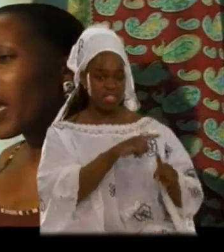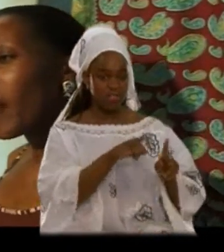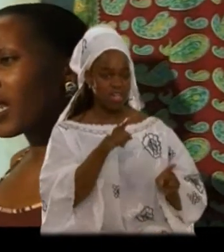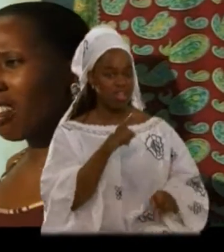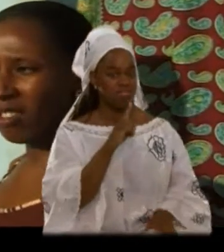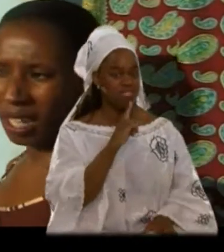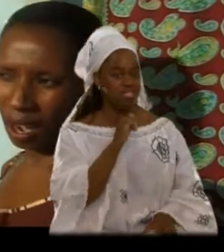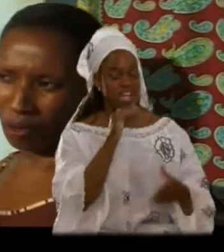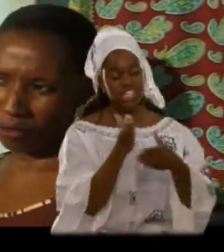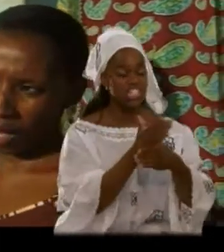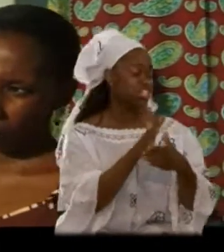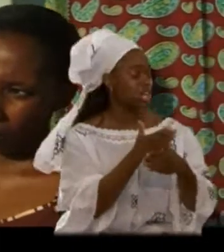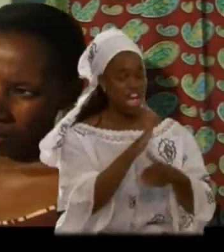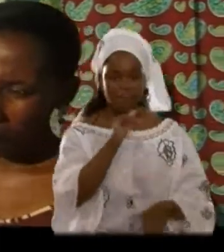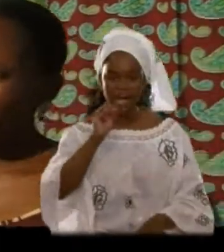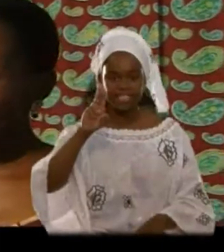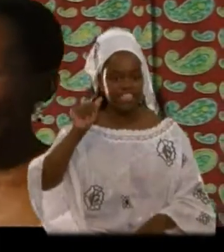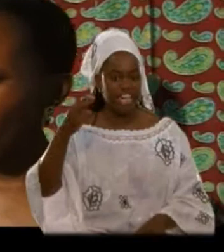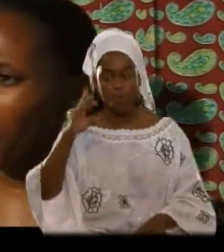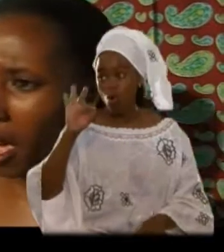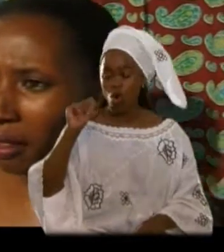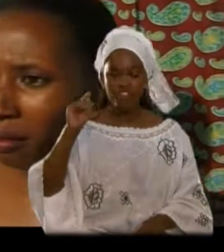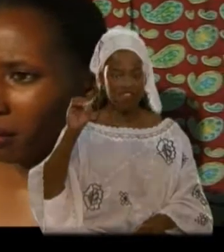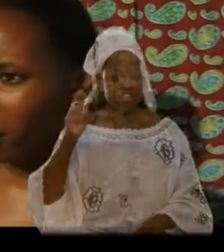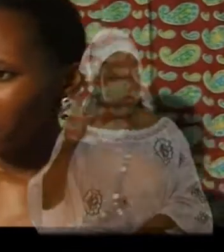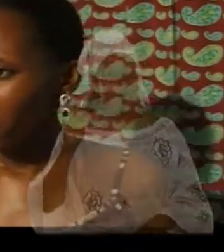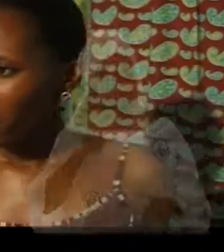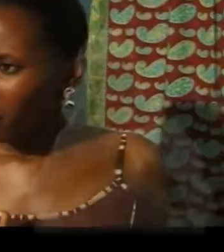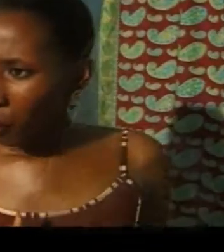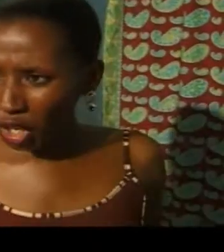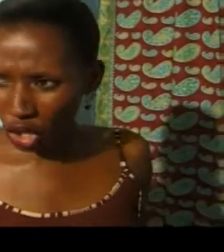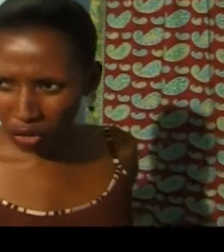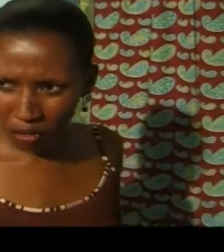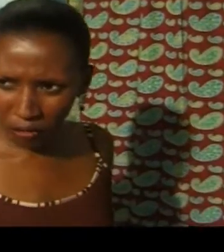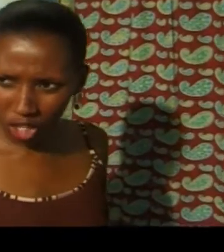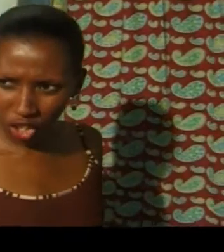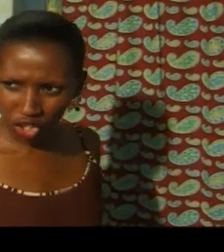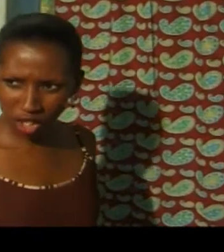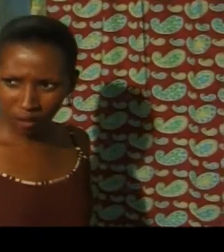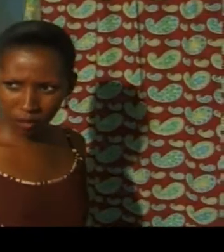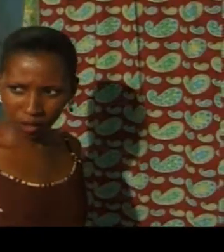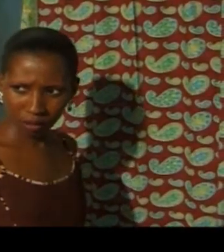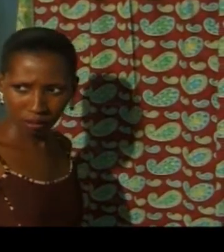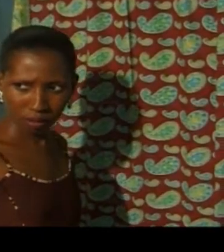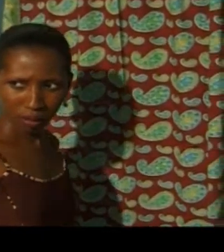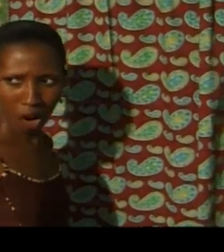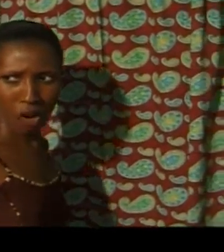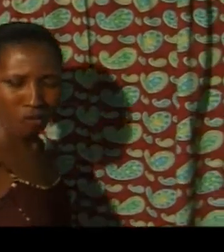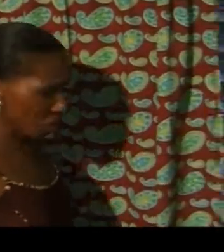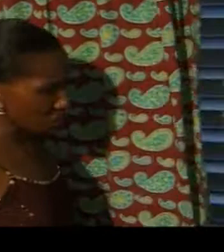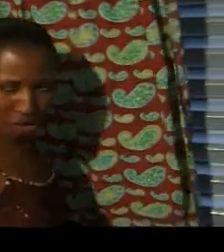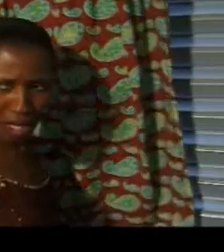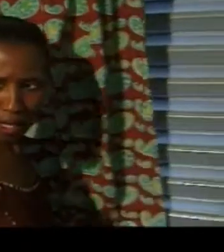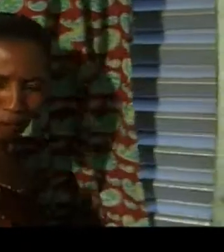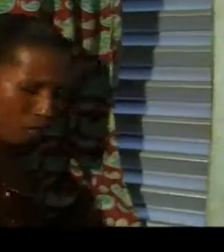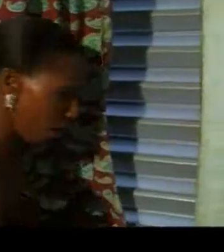maybe they're not shared by Sarah or Fatou, but they are my ideas. I have no intention of changing my mind, so it's up to